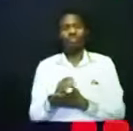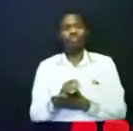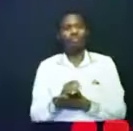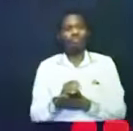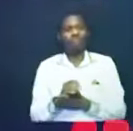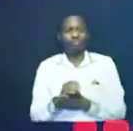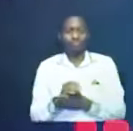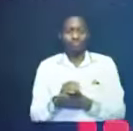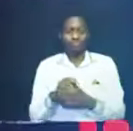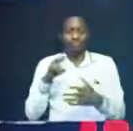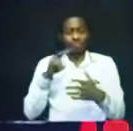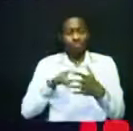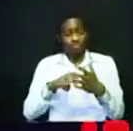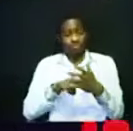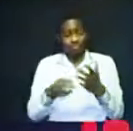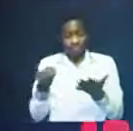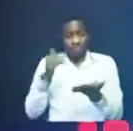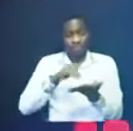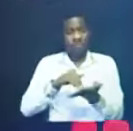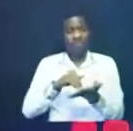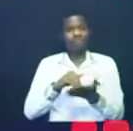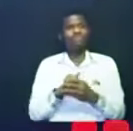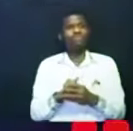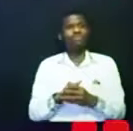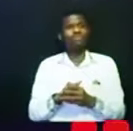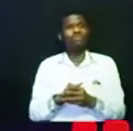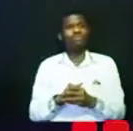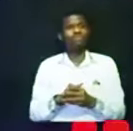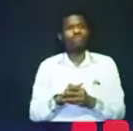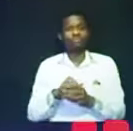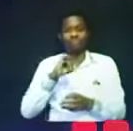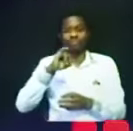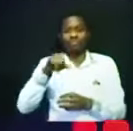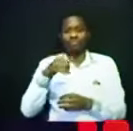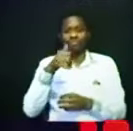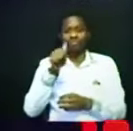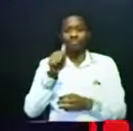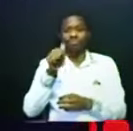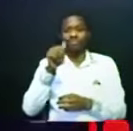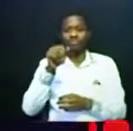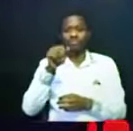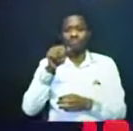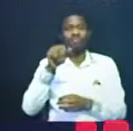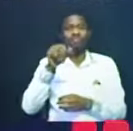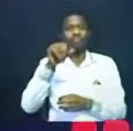New Living Translation. Omi enhwe nia kero sem no ekan ibi o.